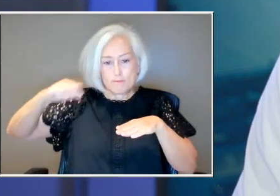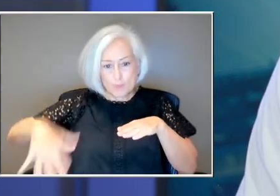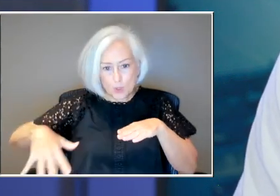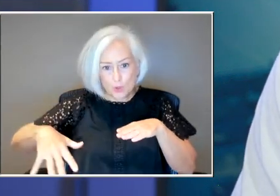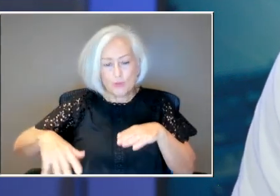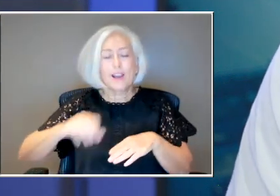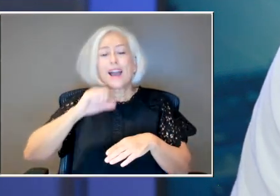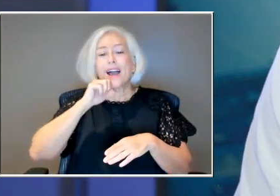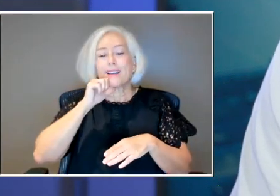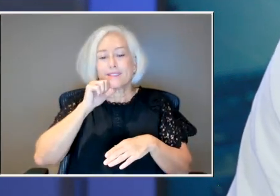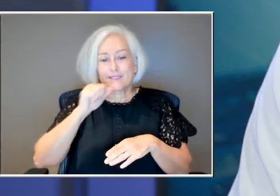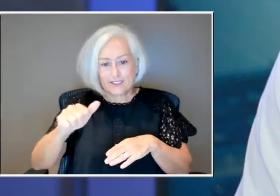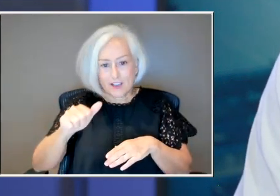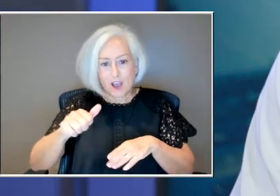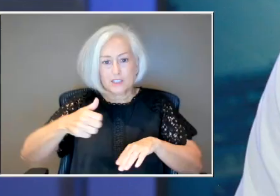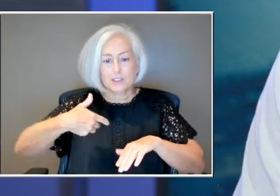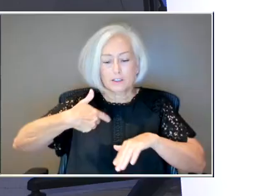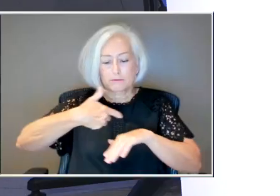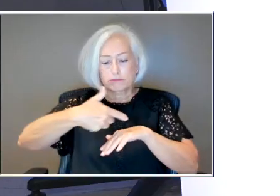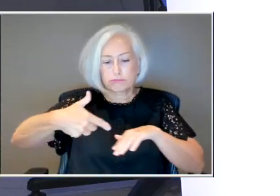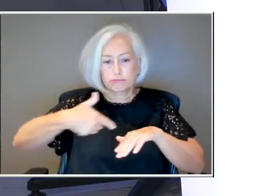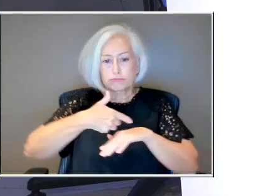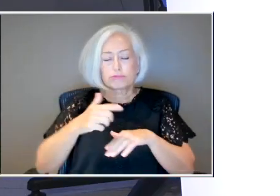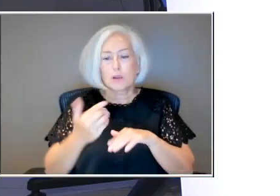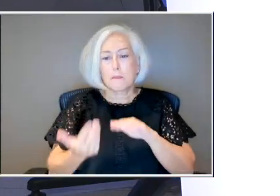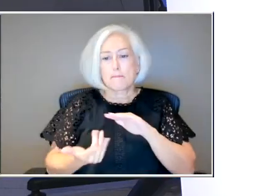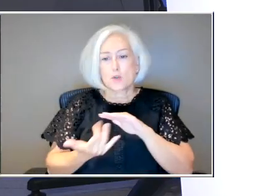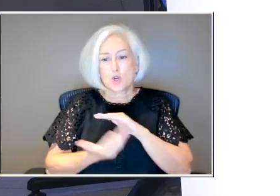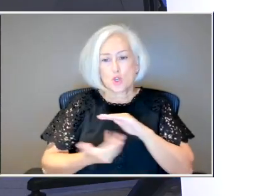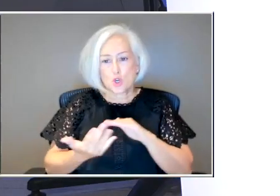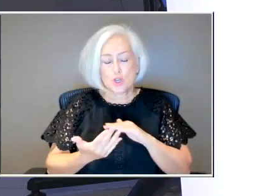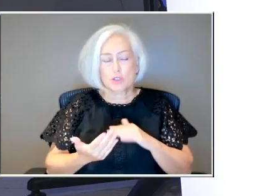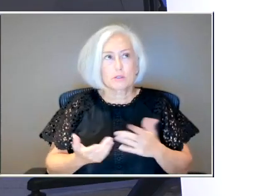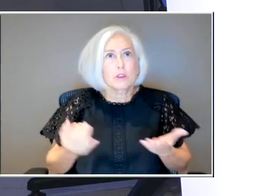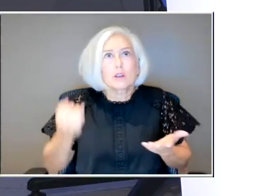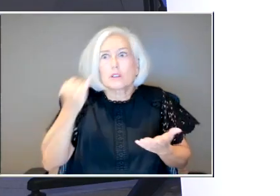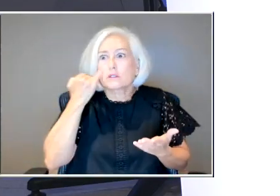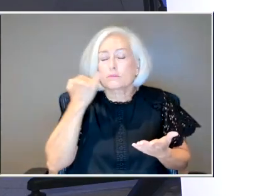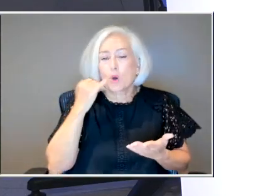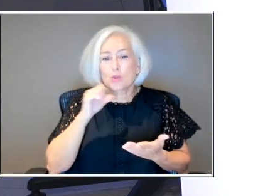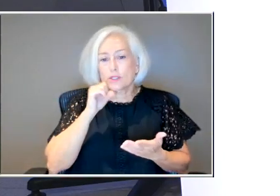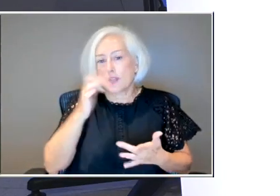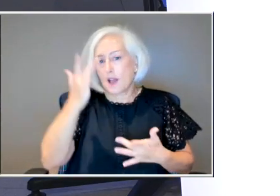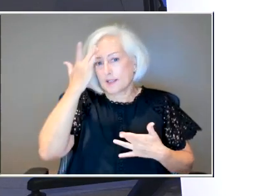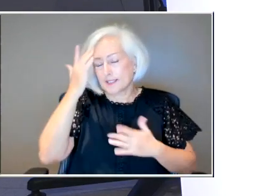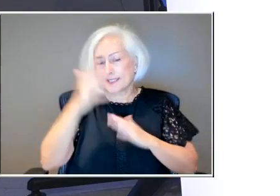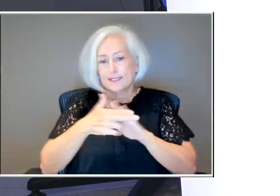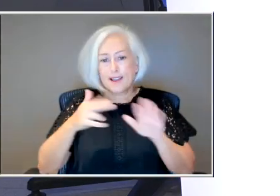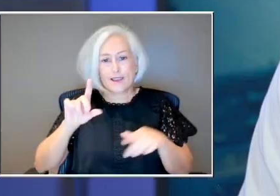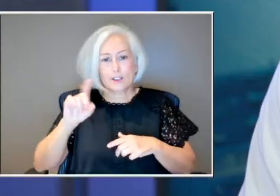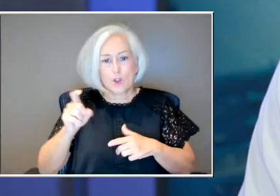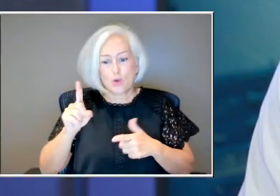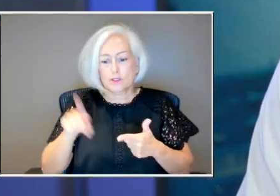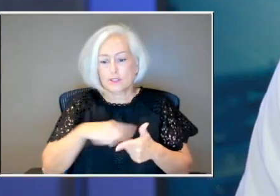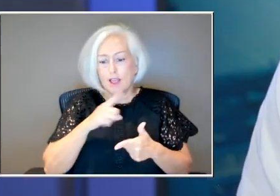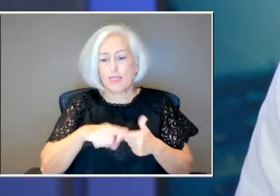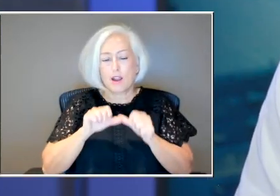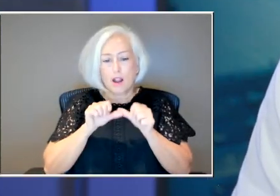repeat operation. What happens if it doesn't get diagnosed and it just goes on and on? Yeah, so it can cause